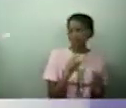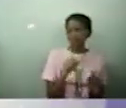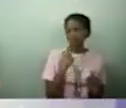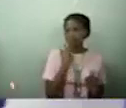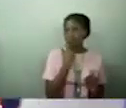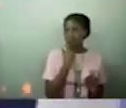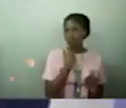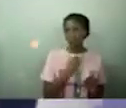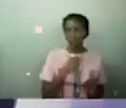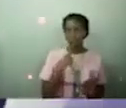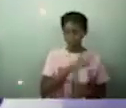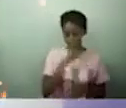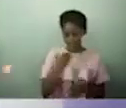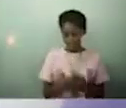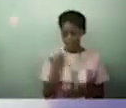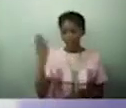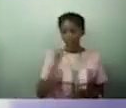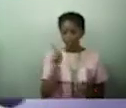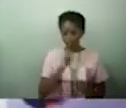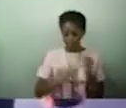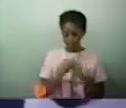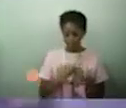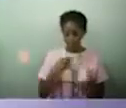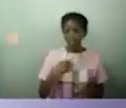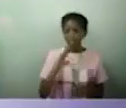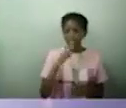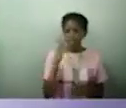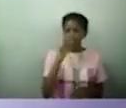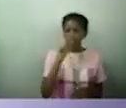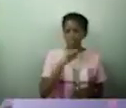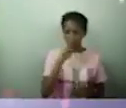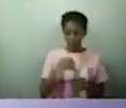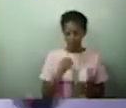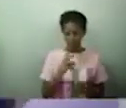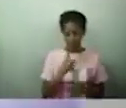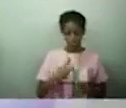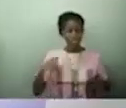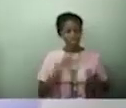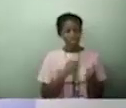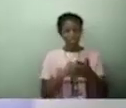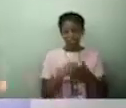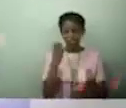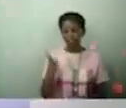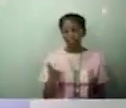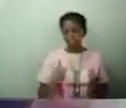and I'm not talking about the cosmos. I'm talking about the systems of leadership, of influence, the way of life,